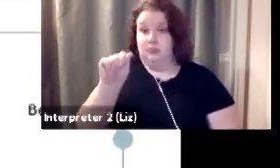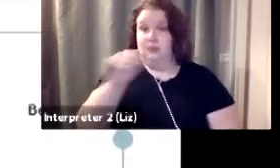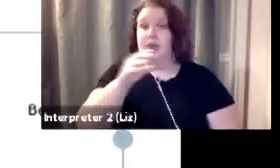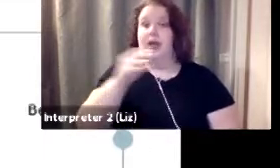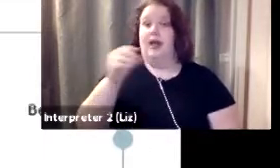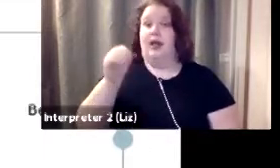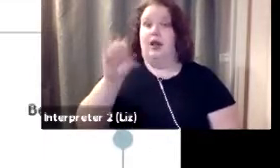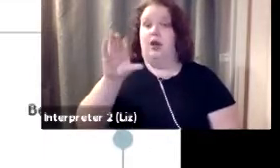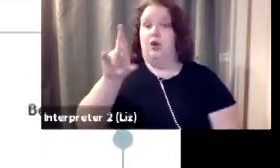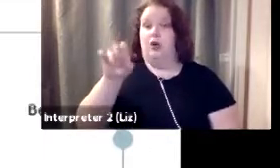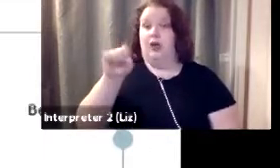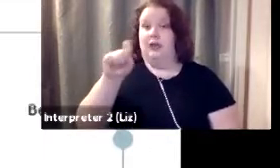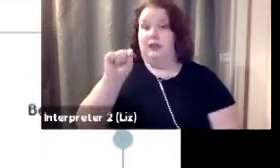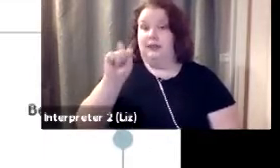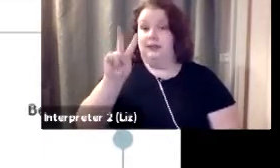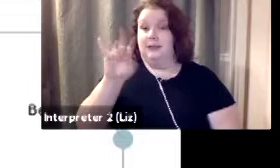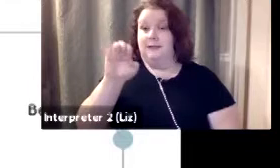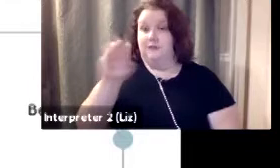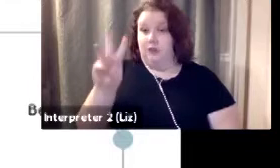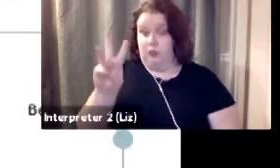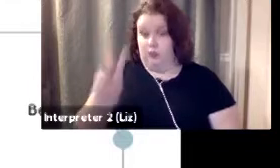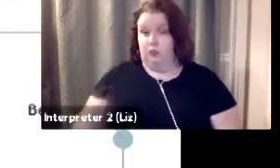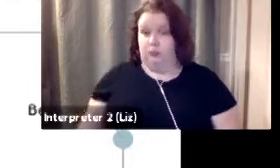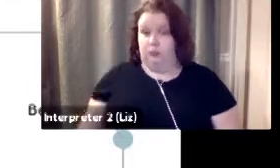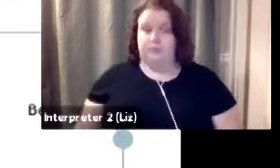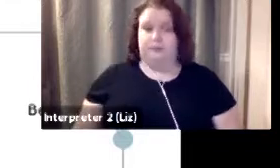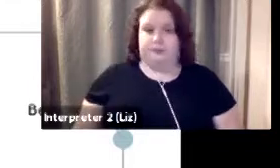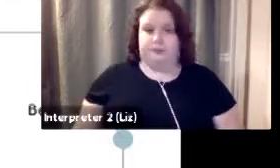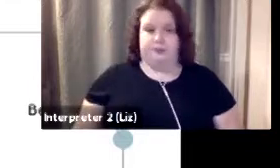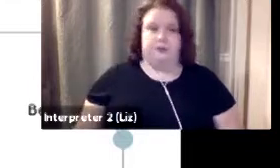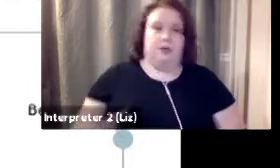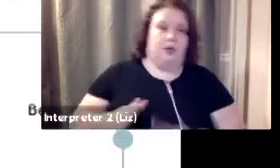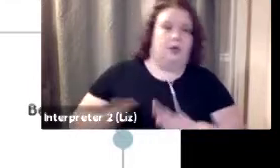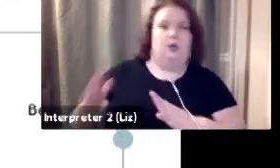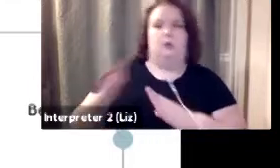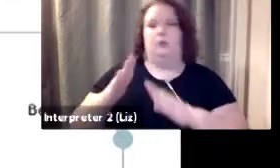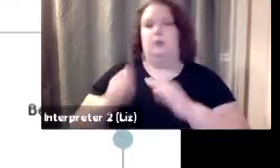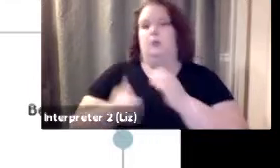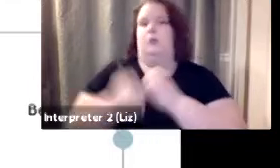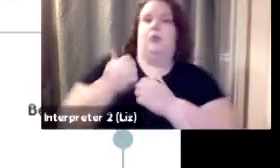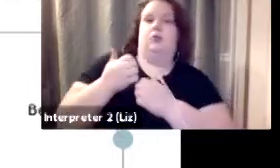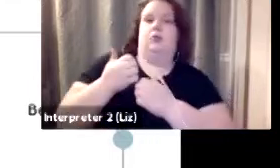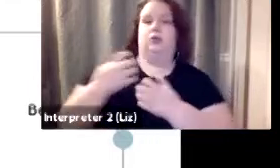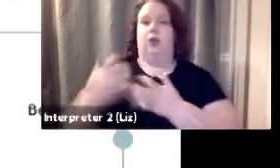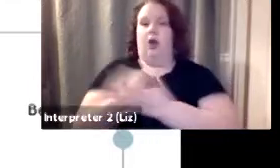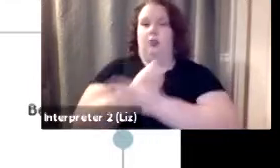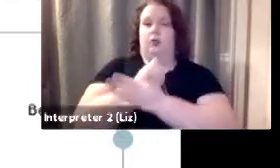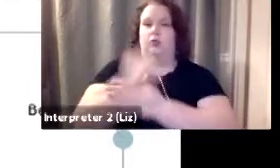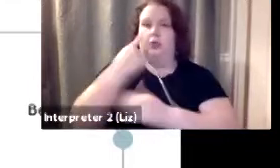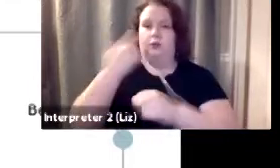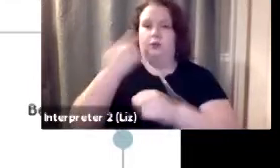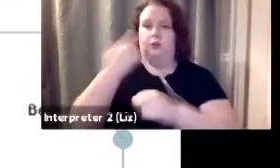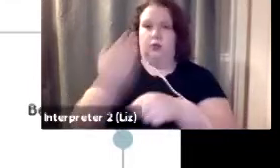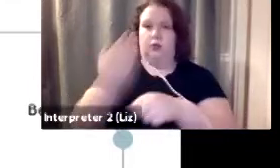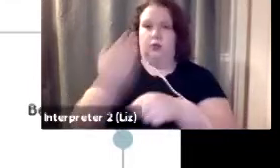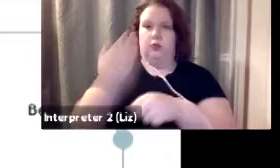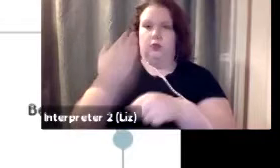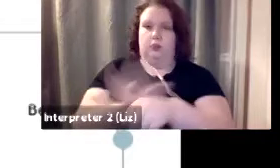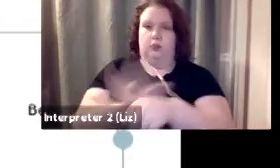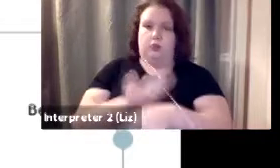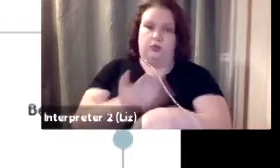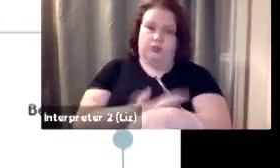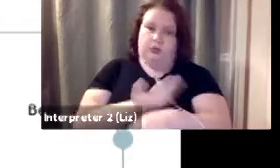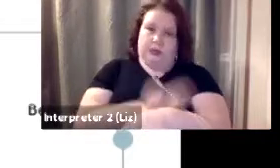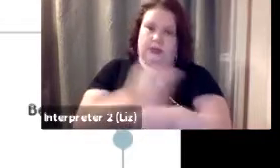assessment and educational suitability. So there's the greatest opportunity, uh, to make improvements within the desk district, within this core